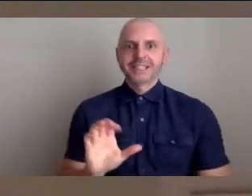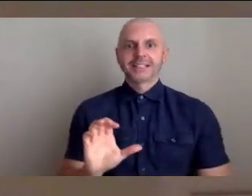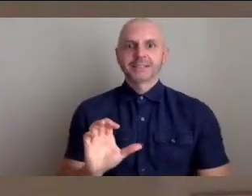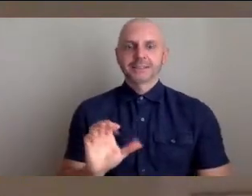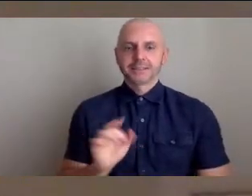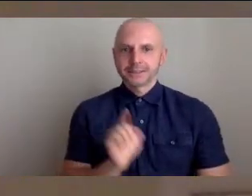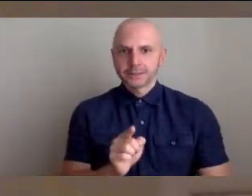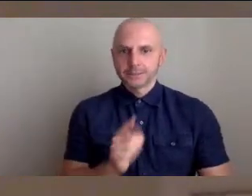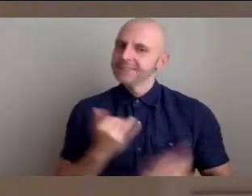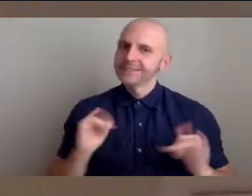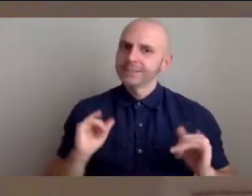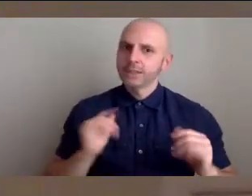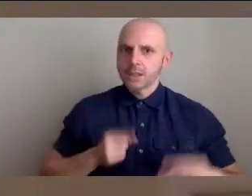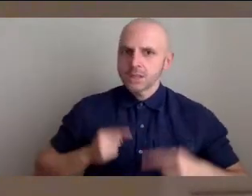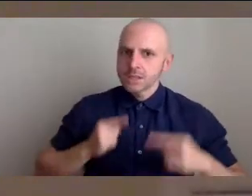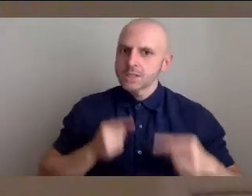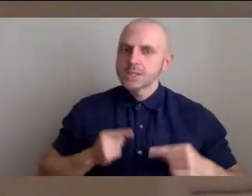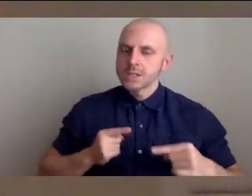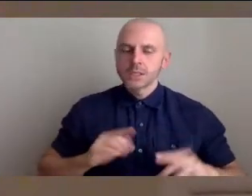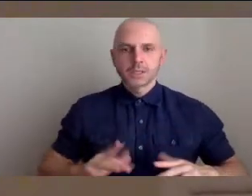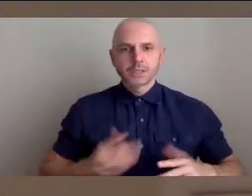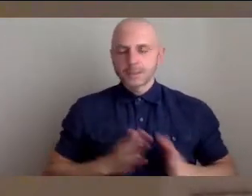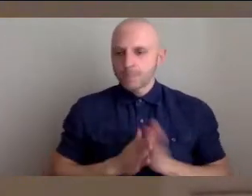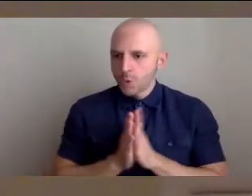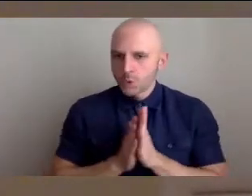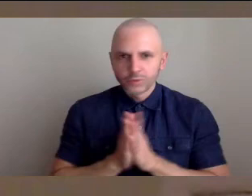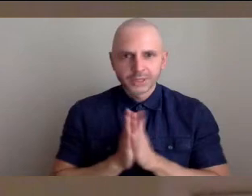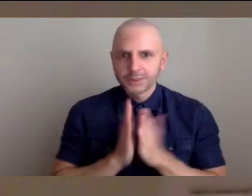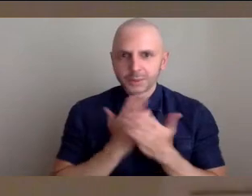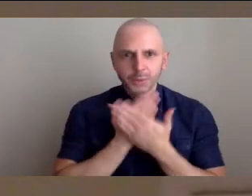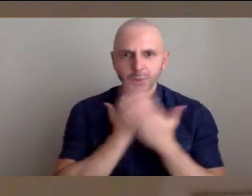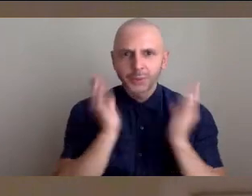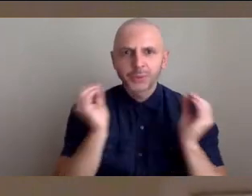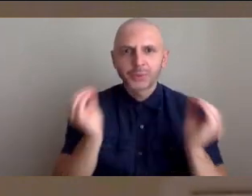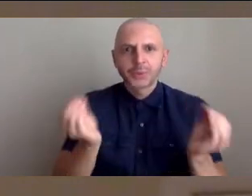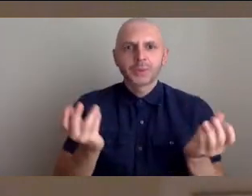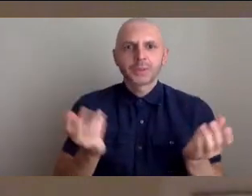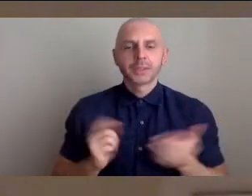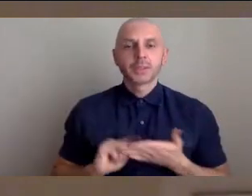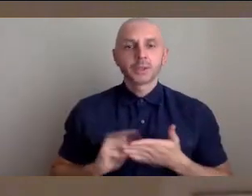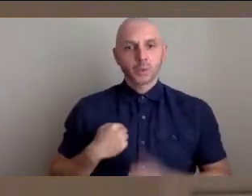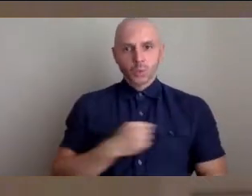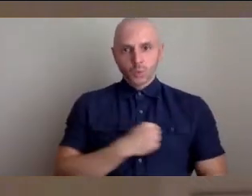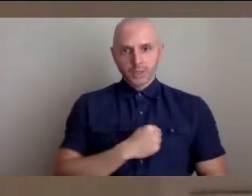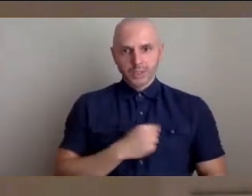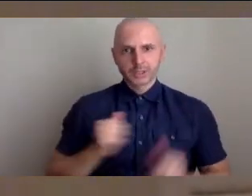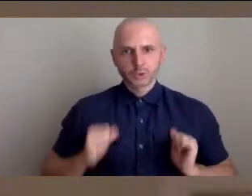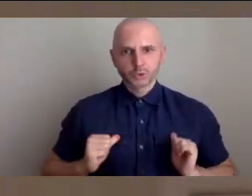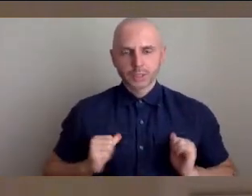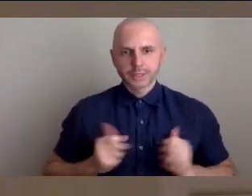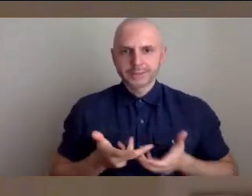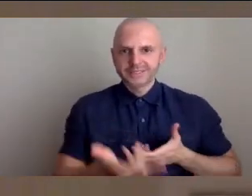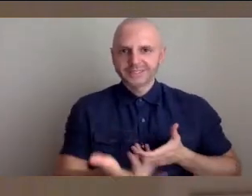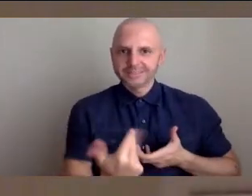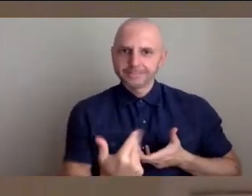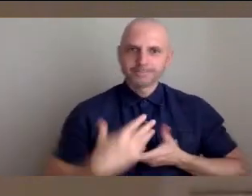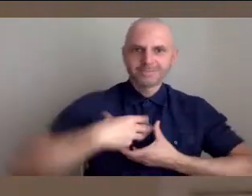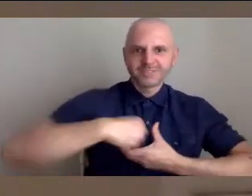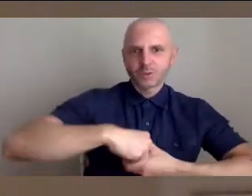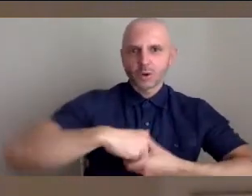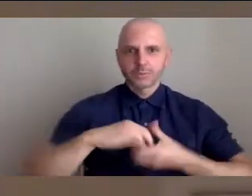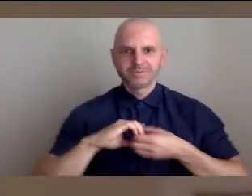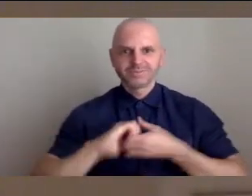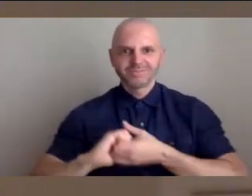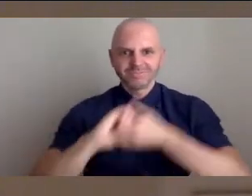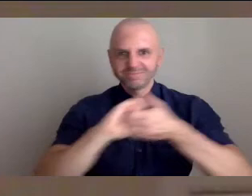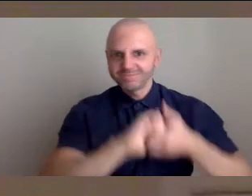the LSS is now working with the faculty to find ways to build the community atmosphere and spirit that I'm sure you all remember from your time at